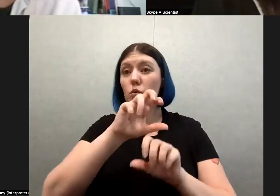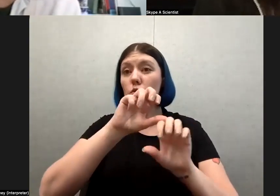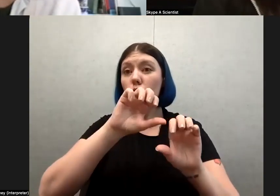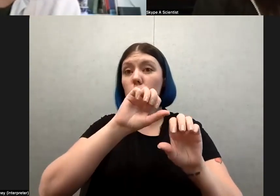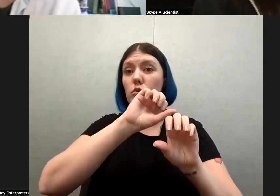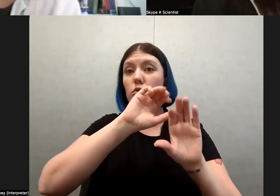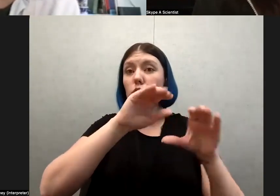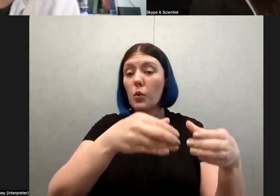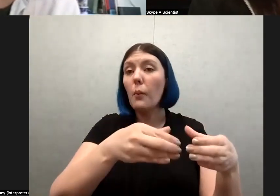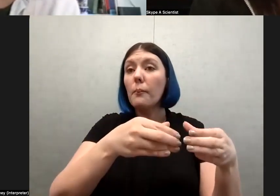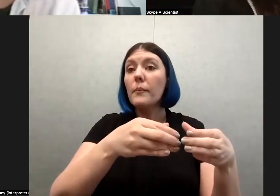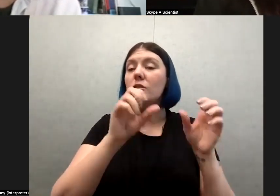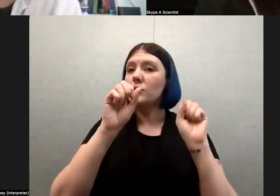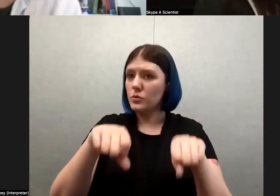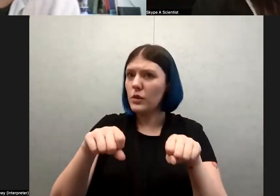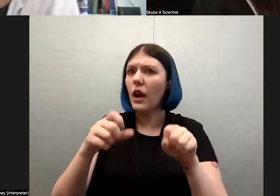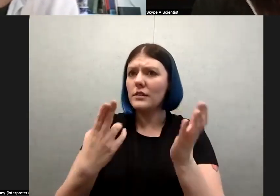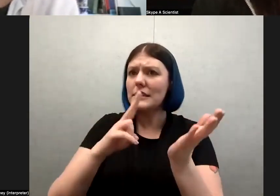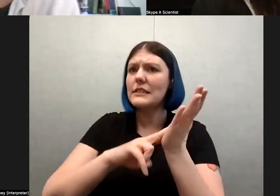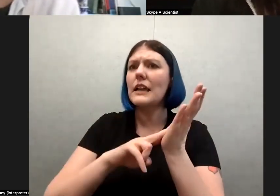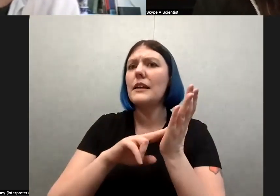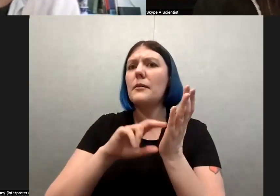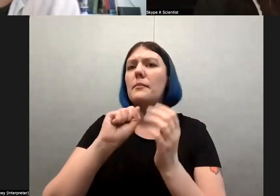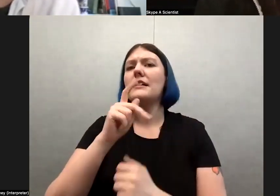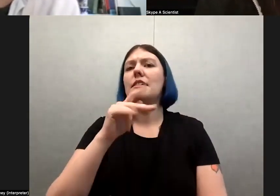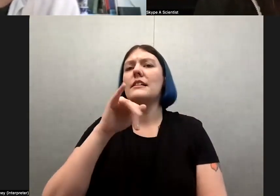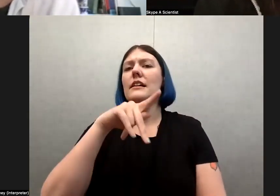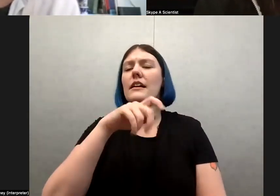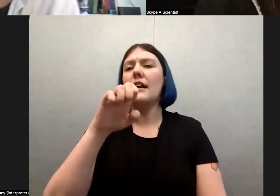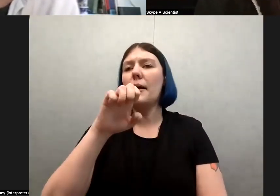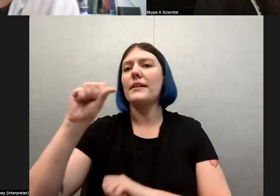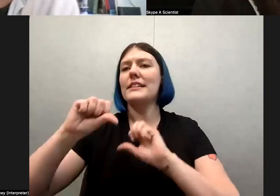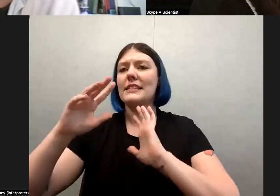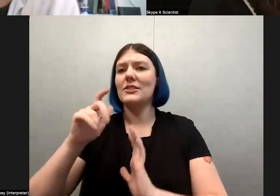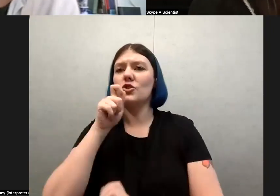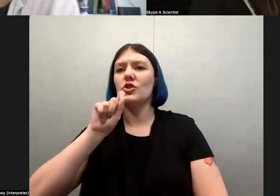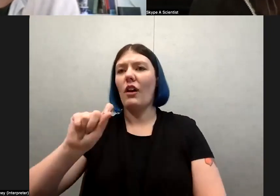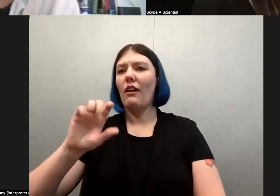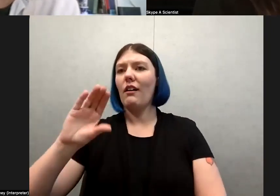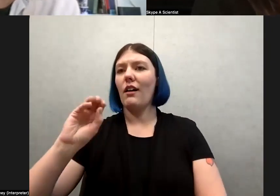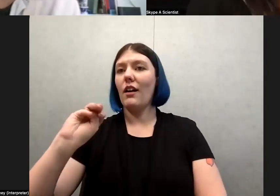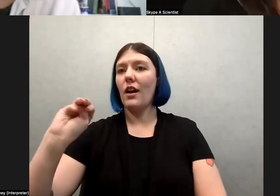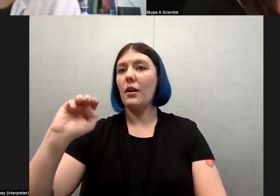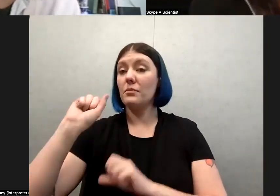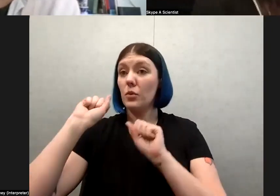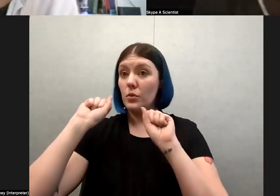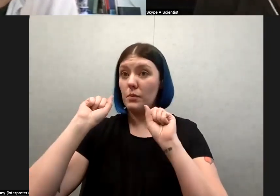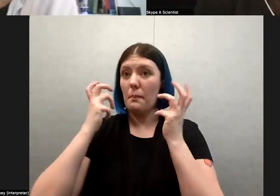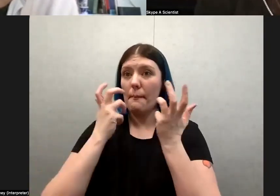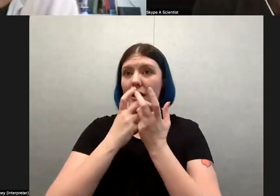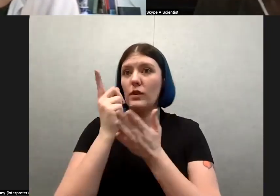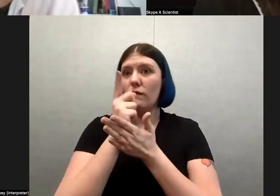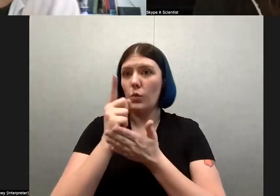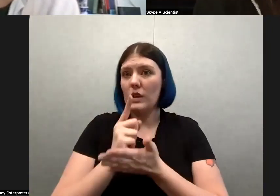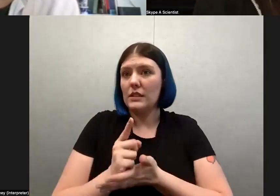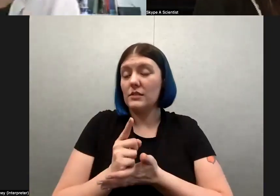that available. You can sign up at skypeascientist.com. We match once a week. We can get a scientist who studies the thing that you're interested in, just